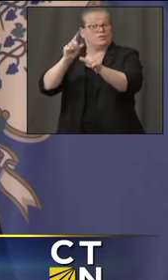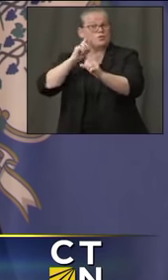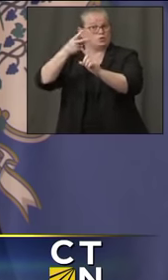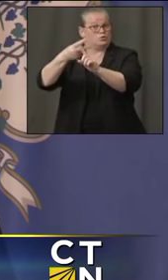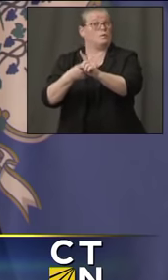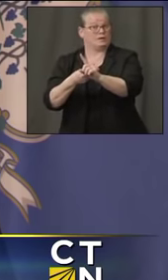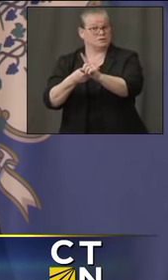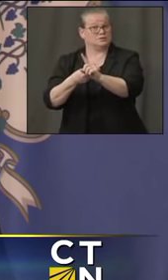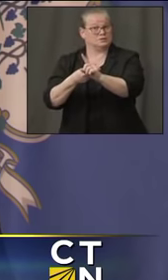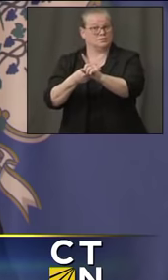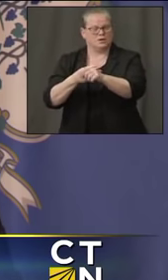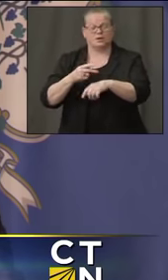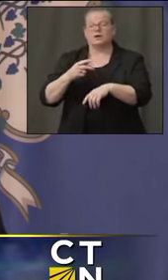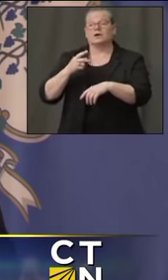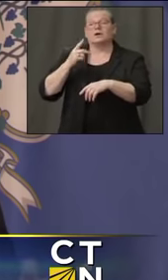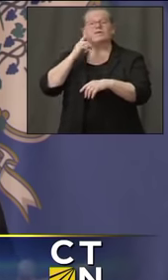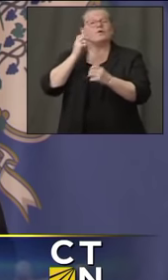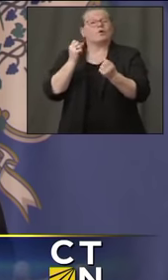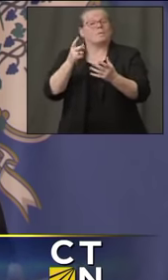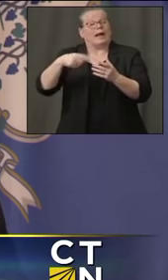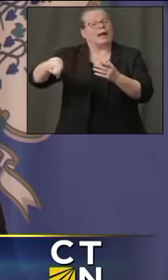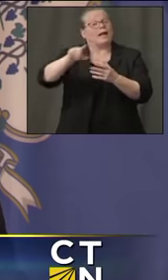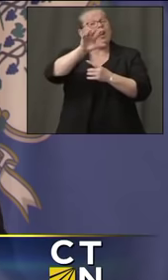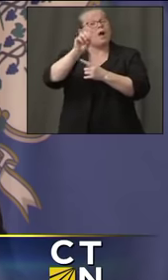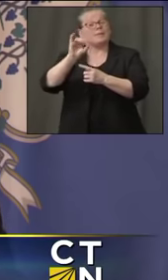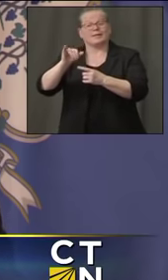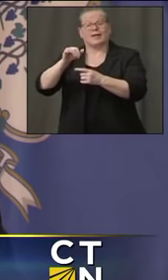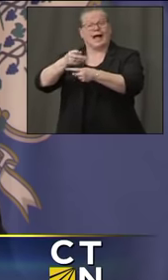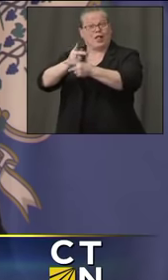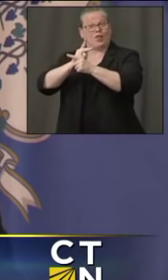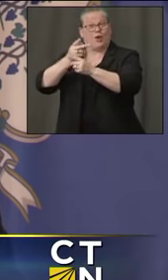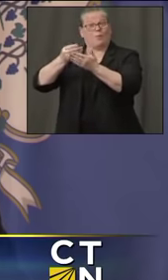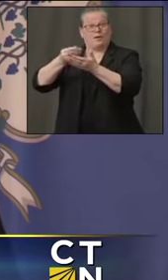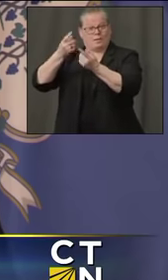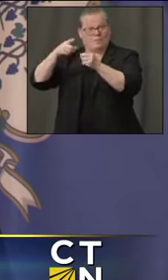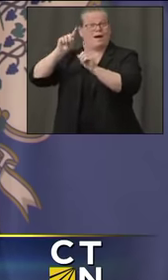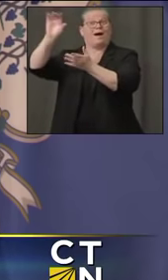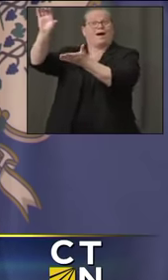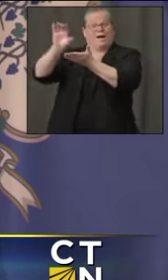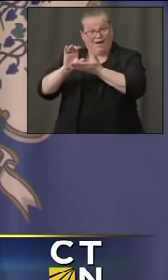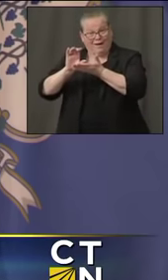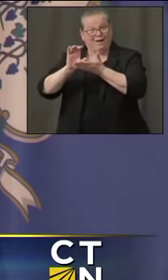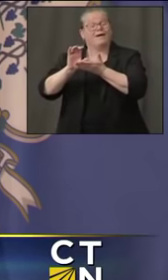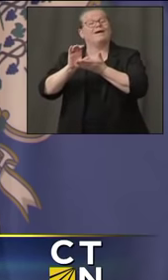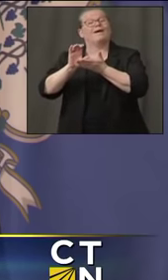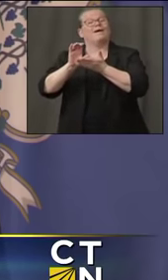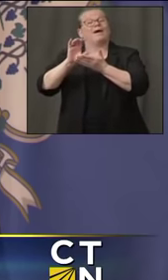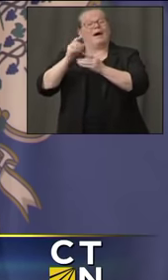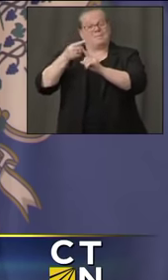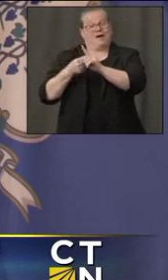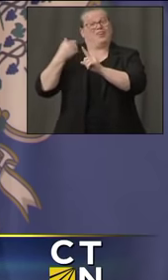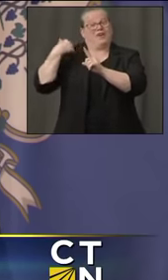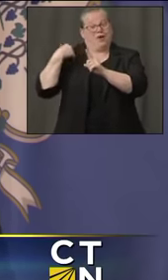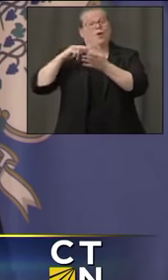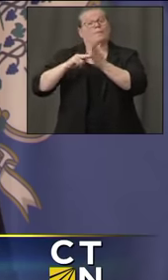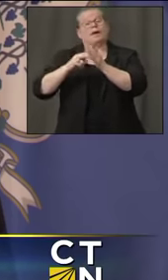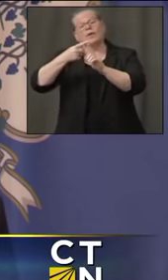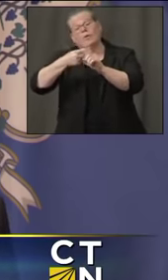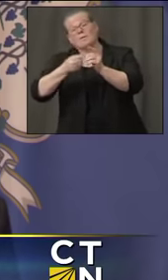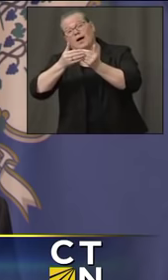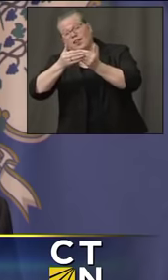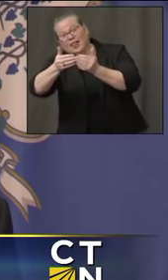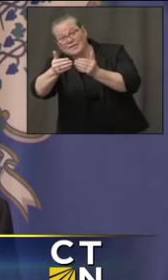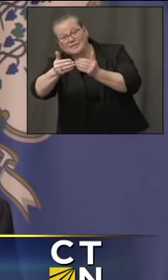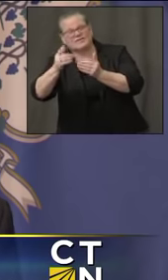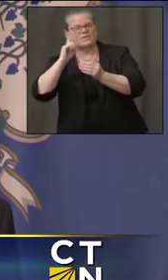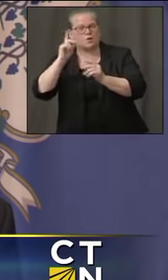finally dropped about a month ago, there's about another month to go on those PPP loans and those people on payroll, which is